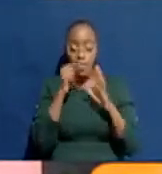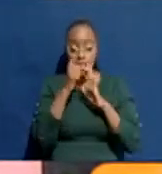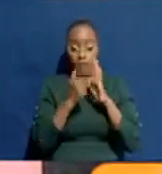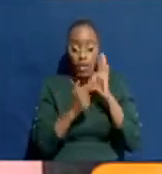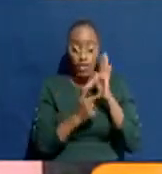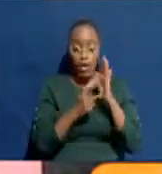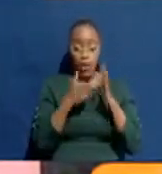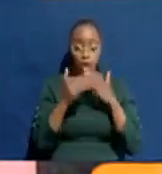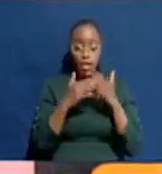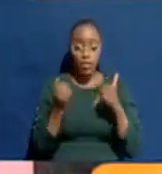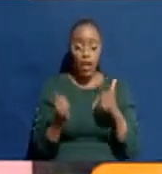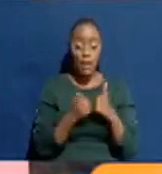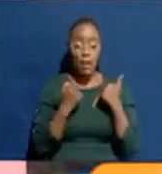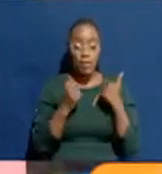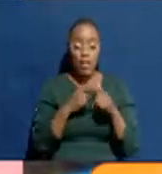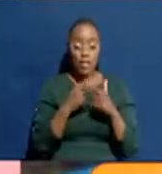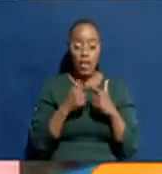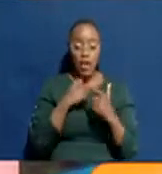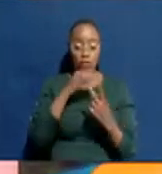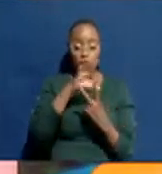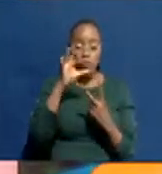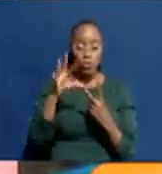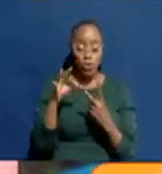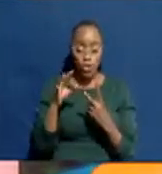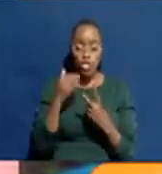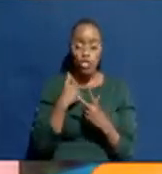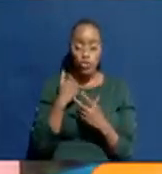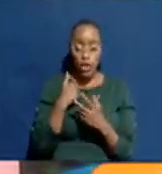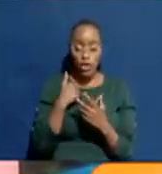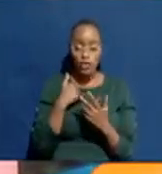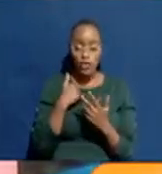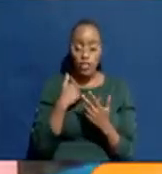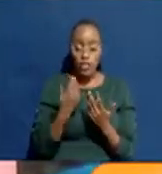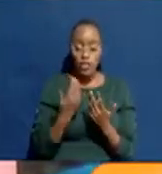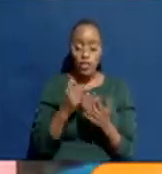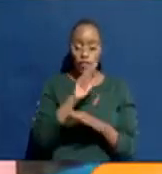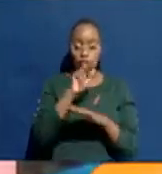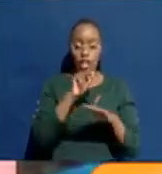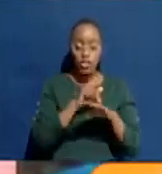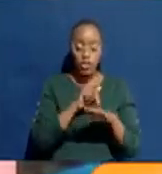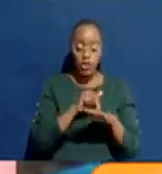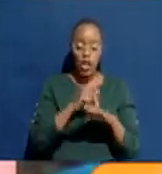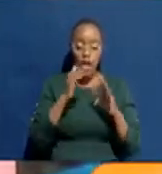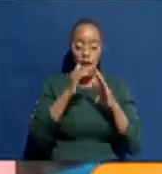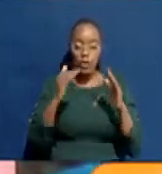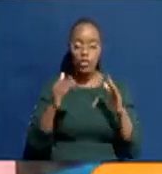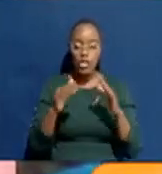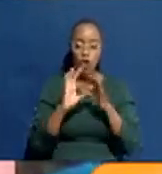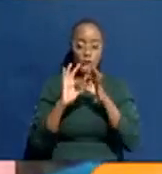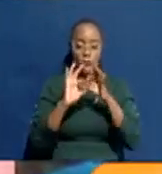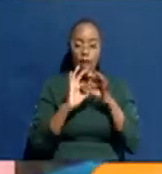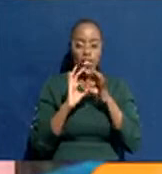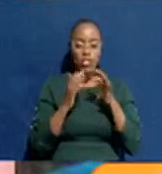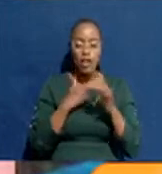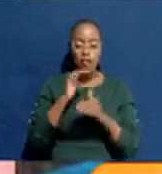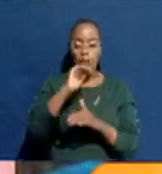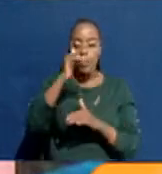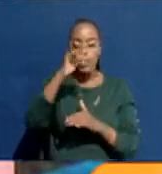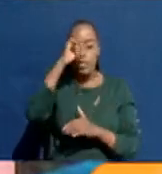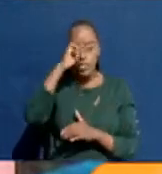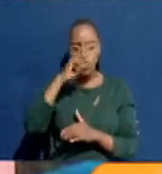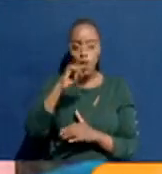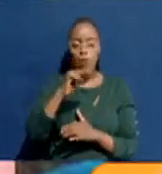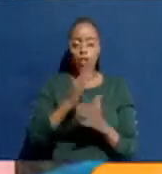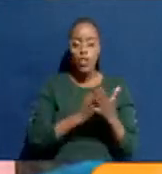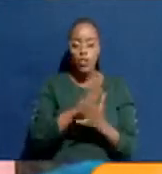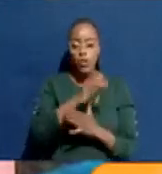this happen, you have the option of going through the National Housing Corporation. We also have an urbanization policy